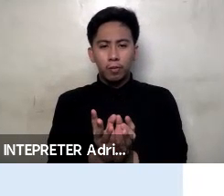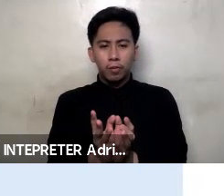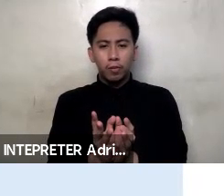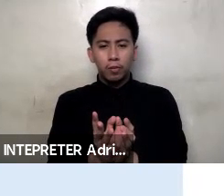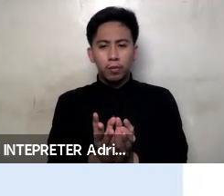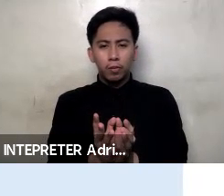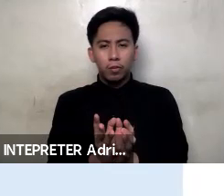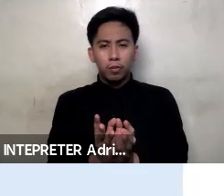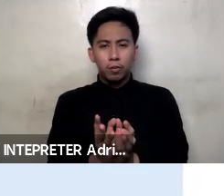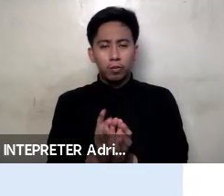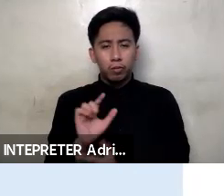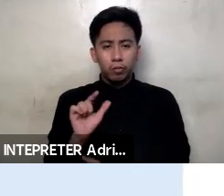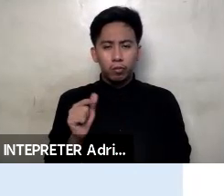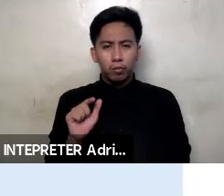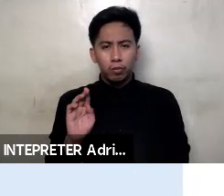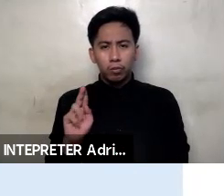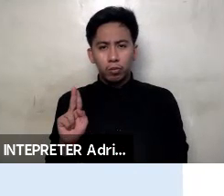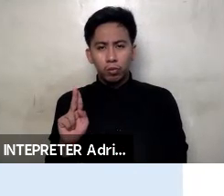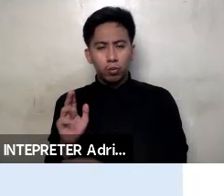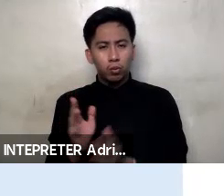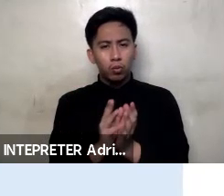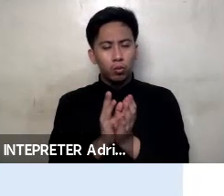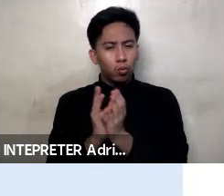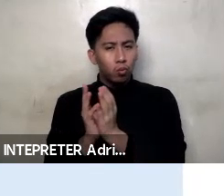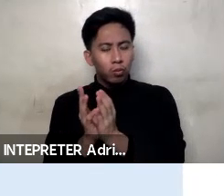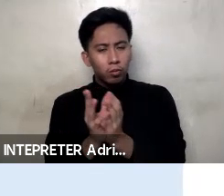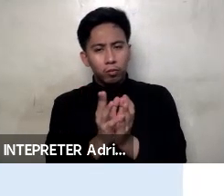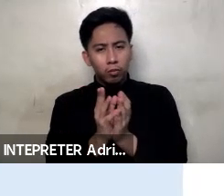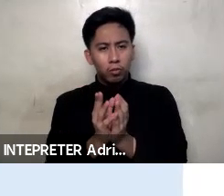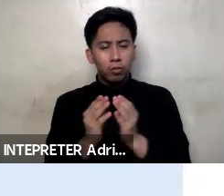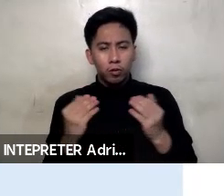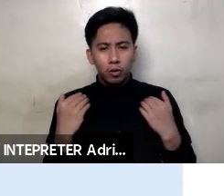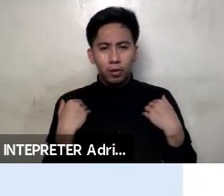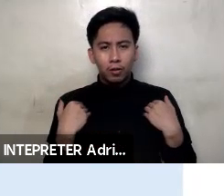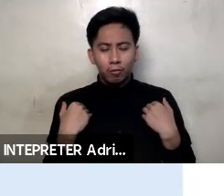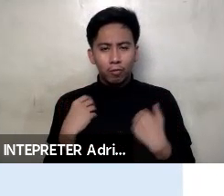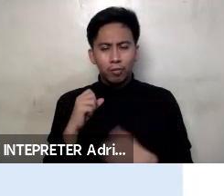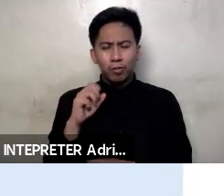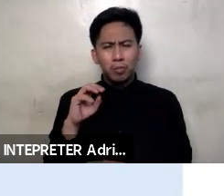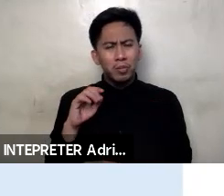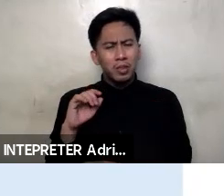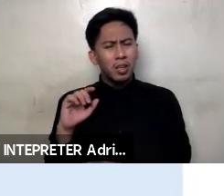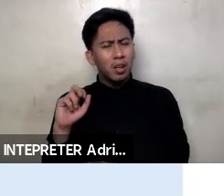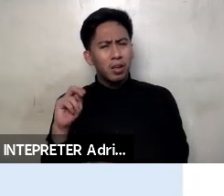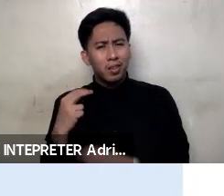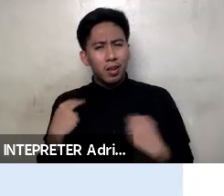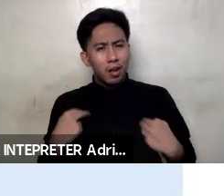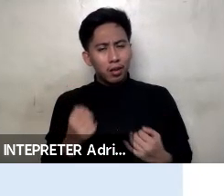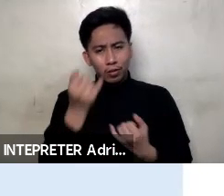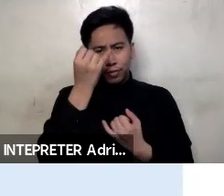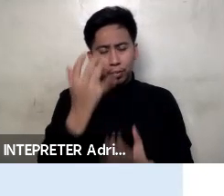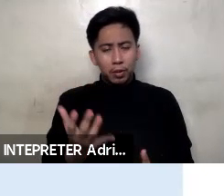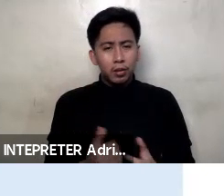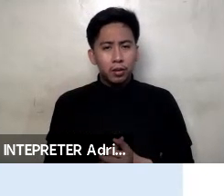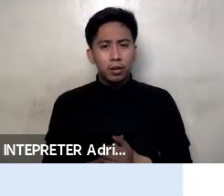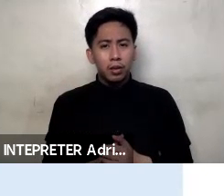In an LGU community in Sindangan, Municipality of Sindangan, Health and Nutrition information